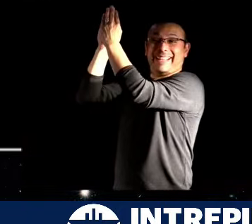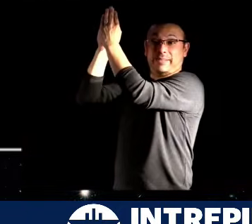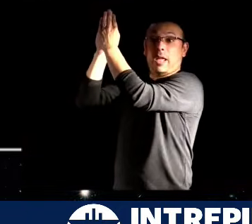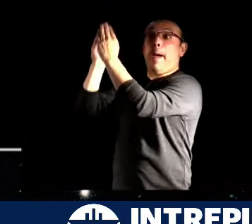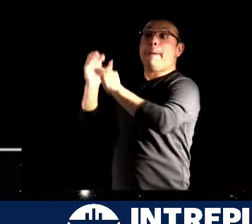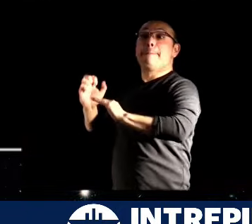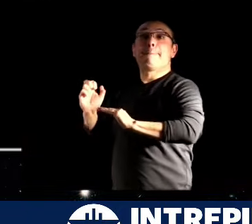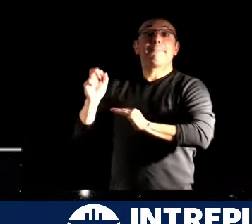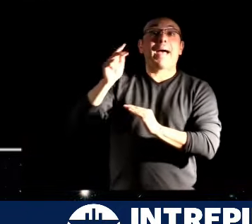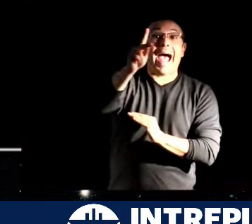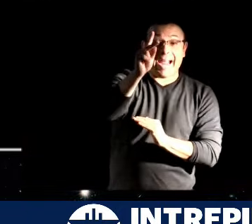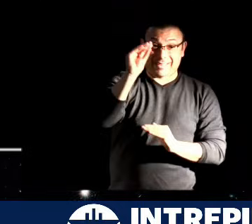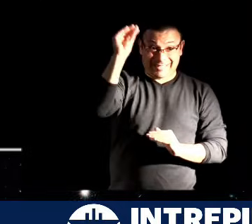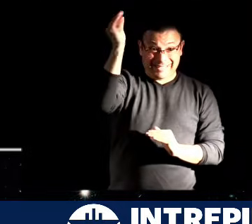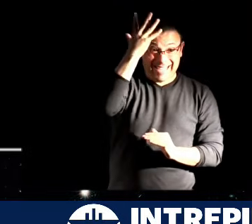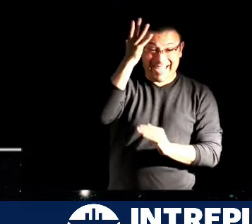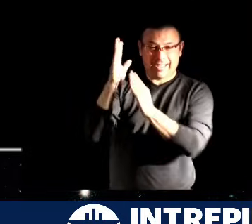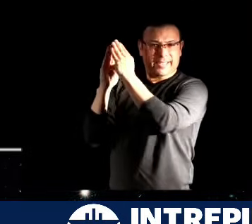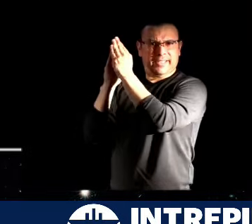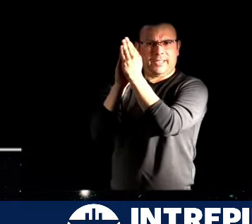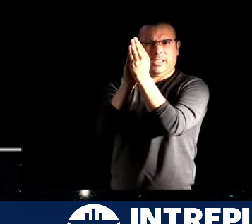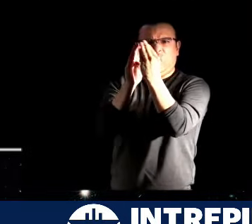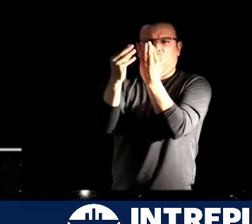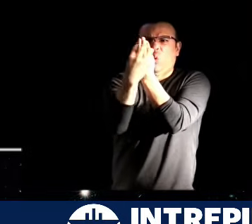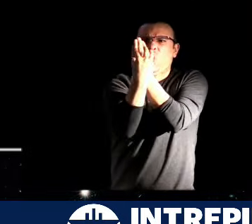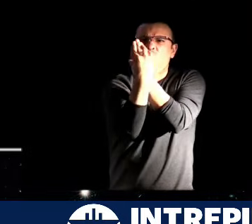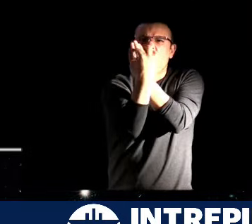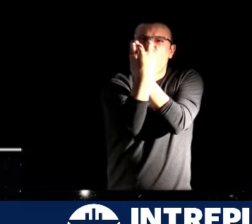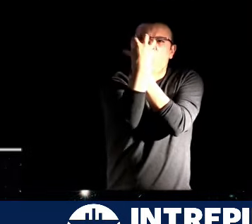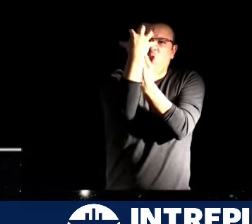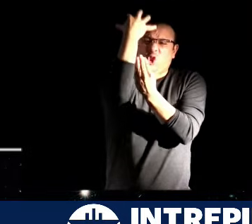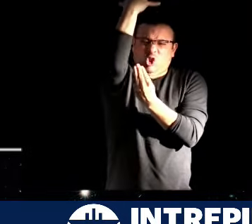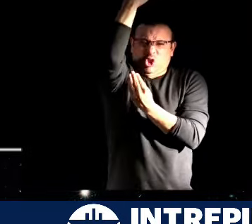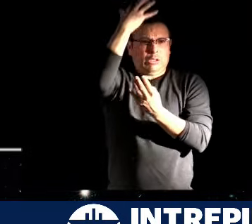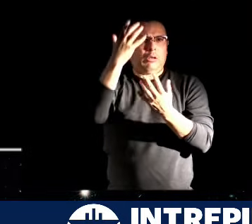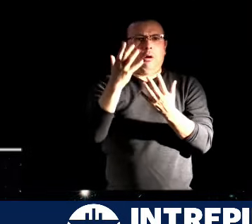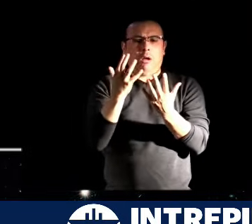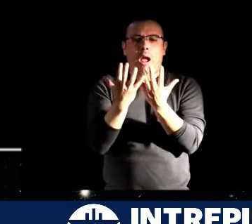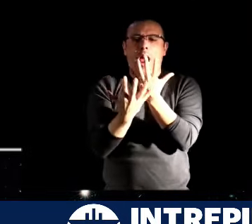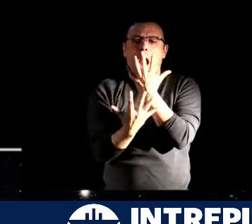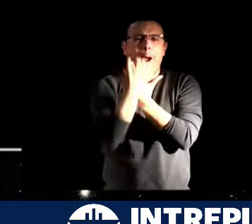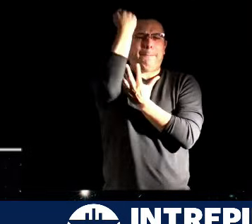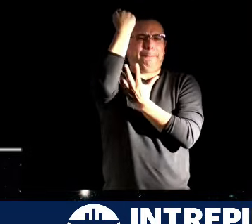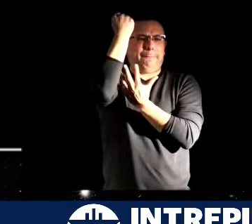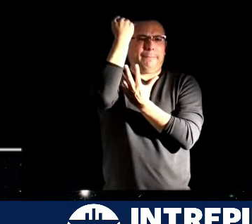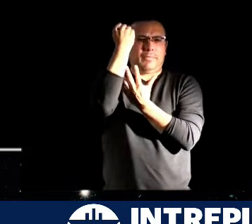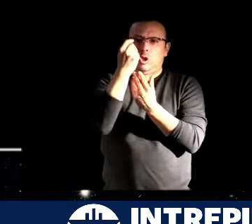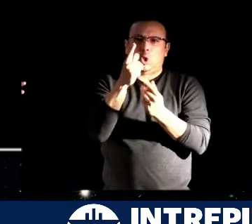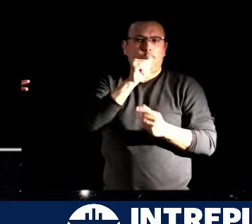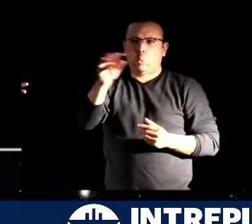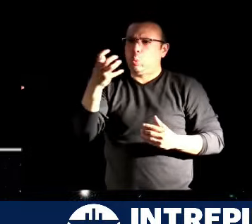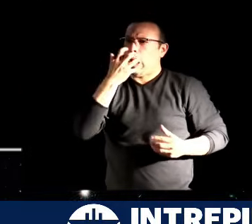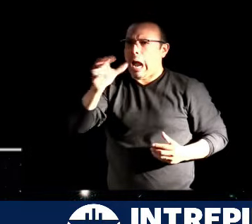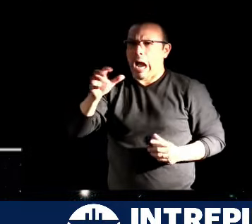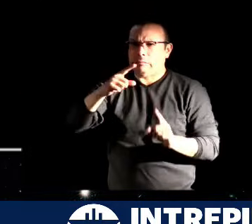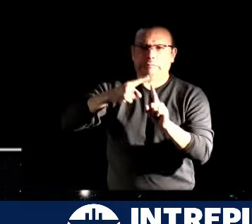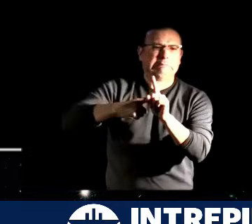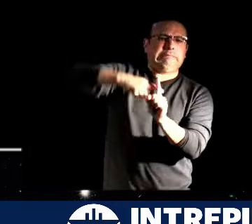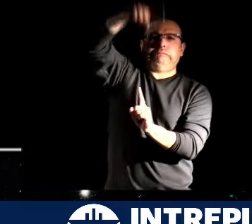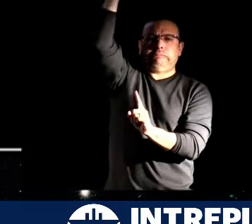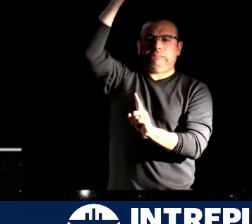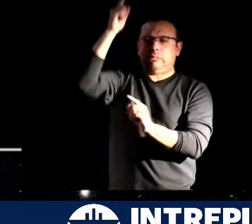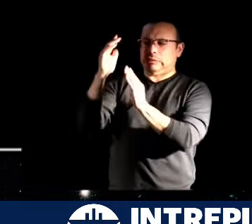sun, it gets hot again. And then that might burn up your power source or your solar arrays because they're so